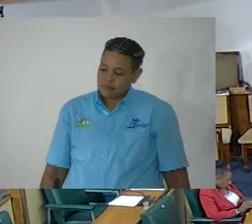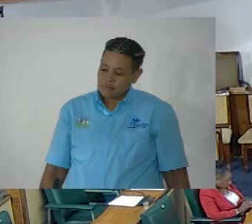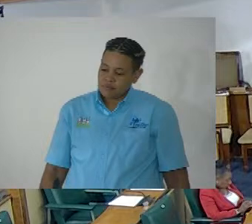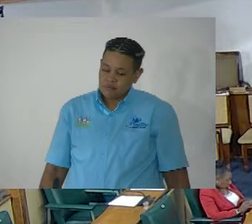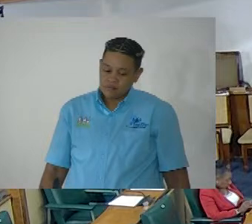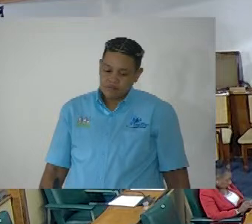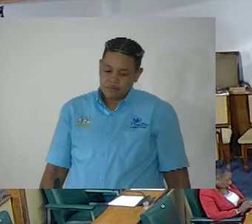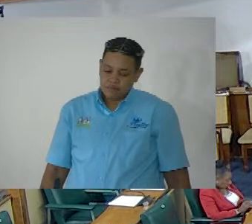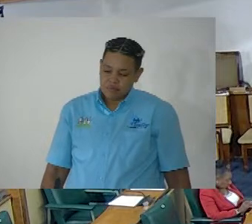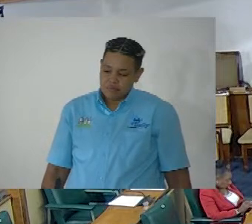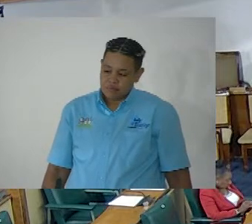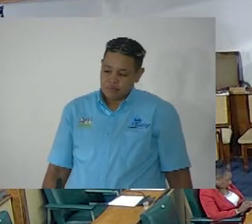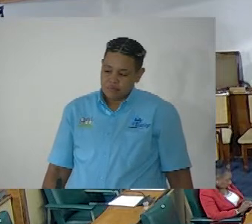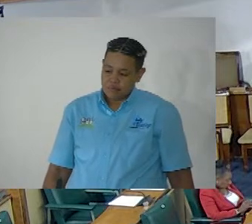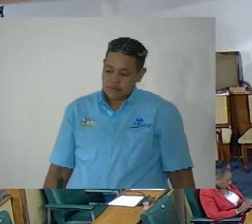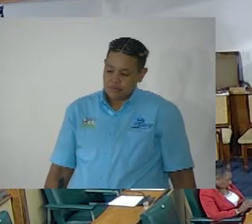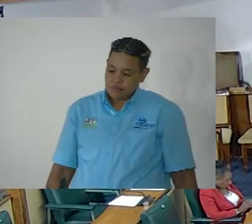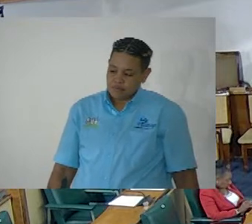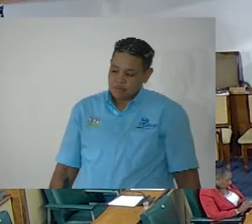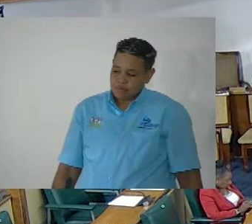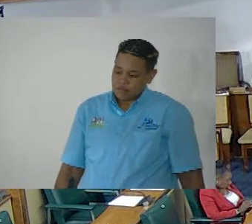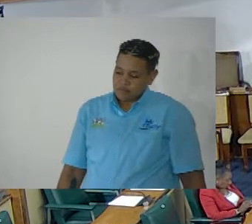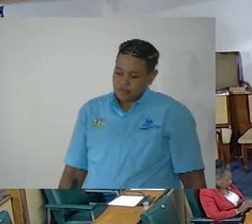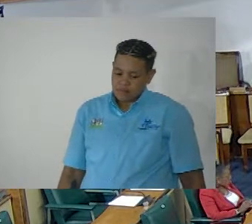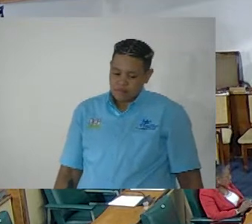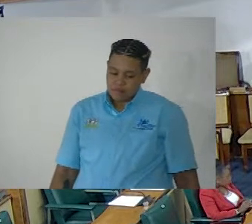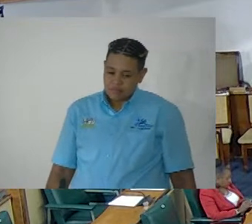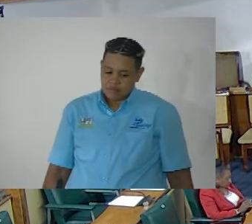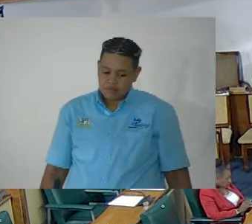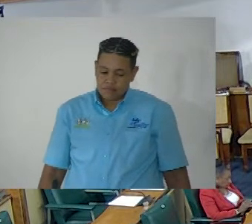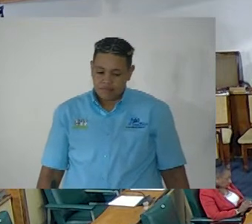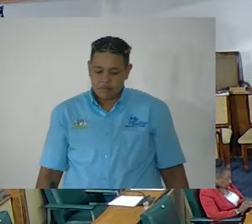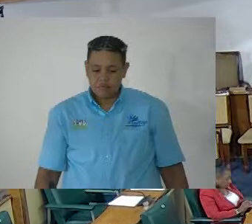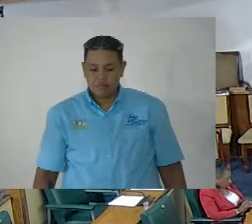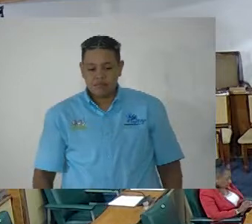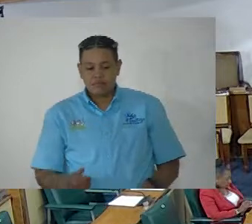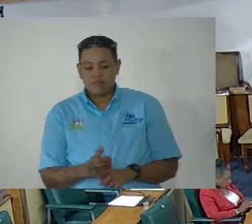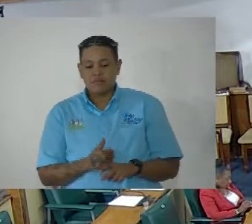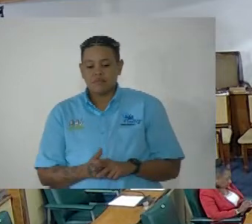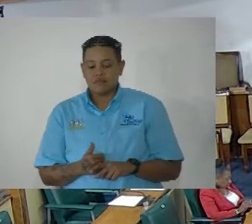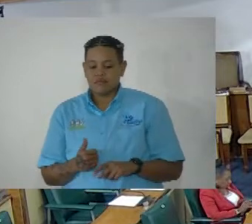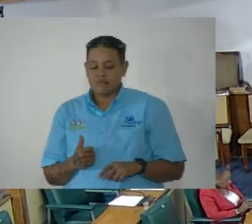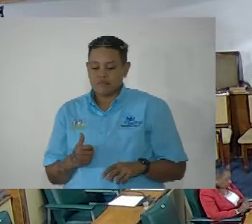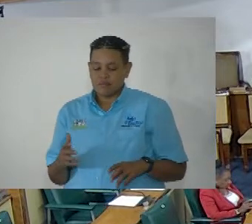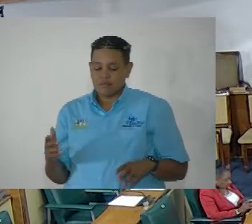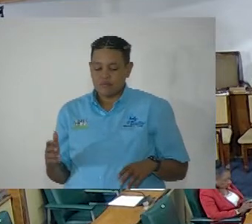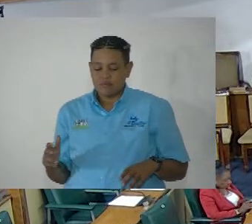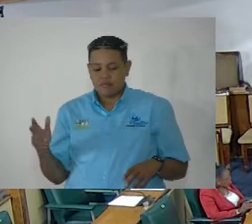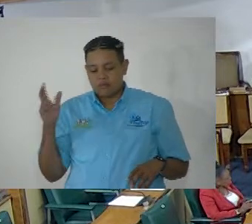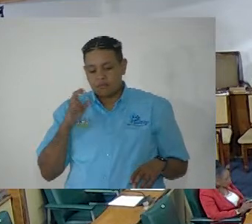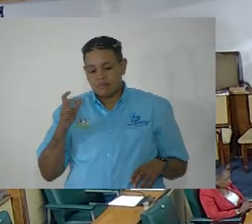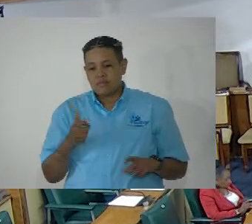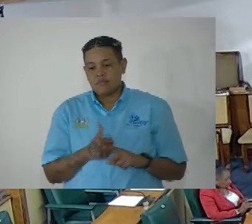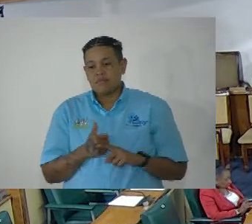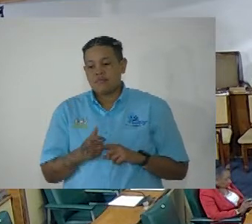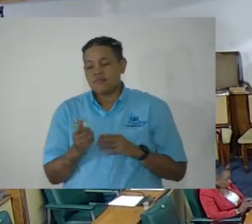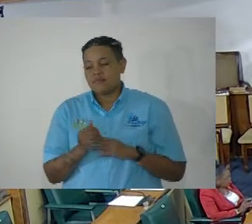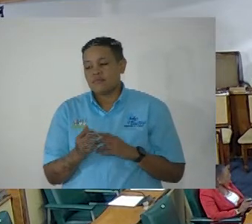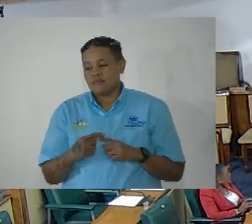Yes, the speaker is trying to get your attention. Minister Clark, a moment, please. Oh. I would love to hear the Leader